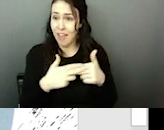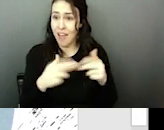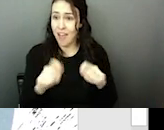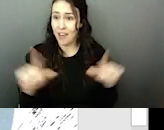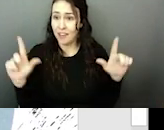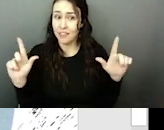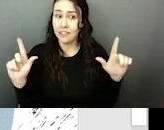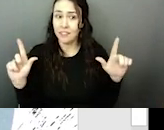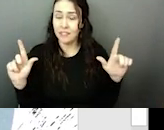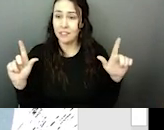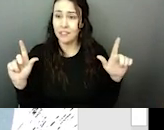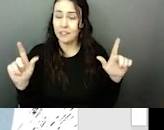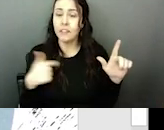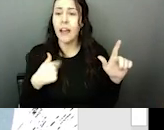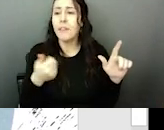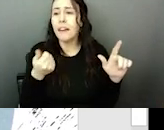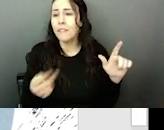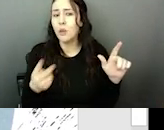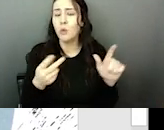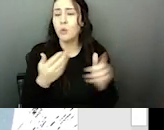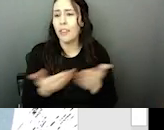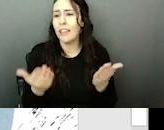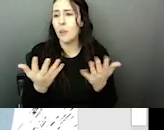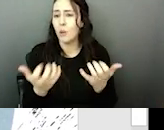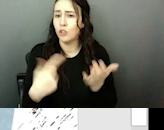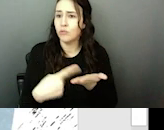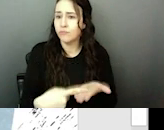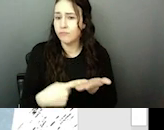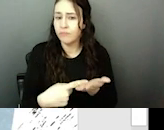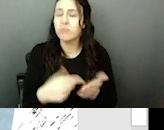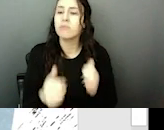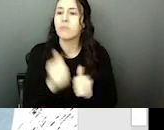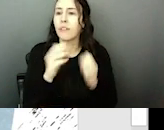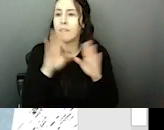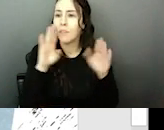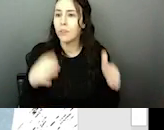I have just a couple of things that I want to talk about, mostly focused on the standards review.